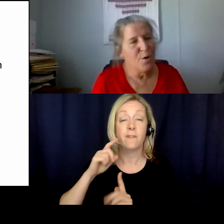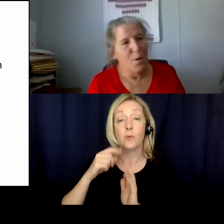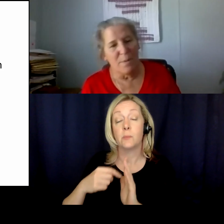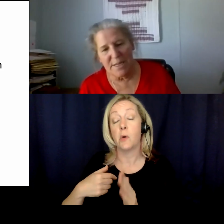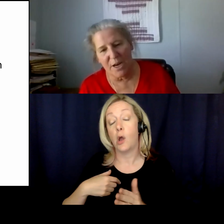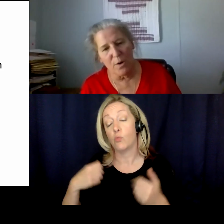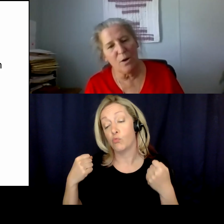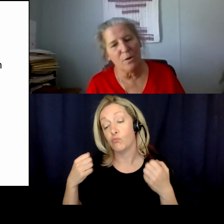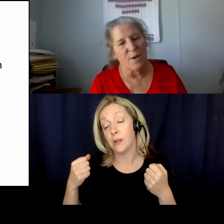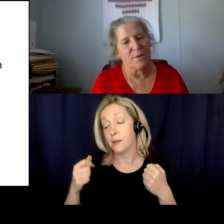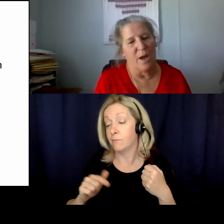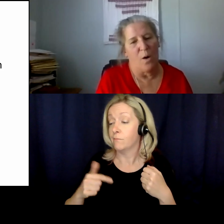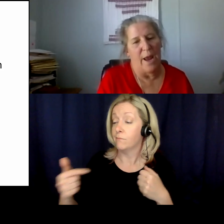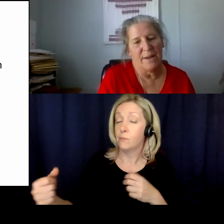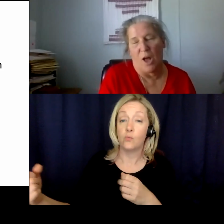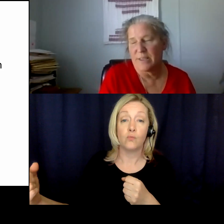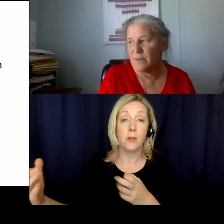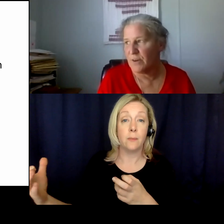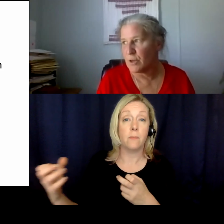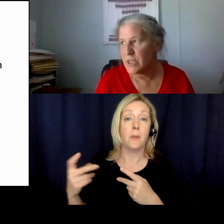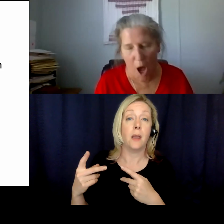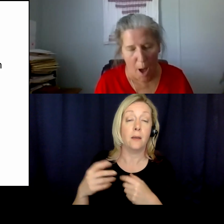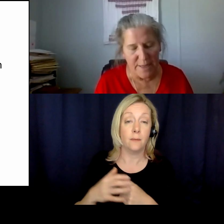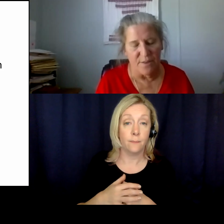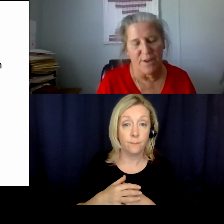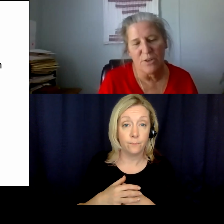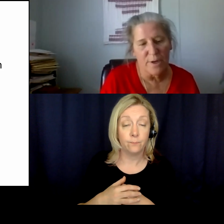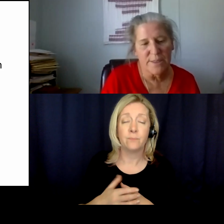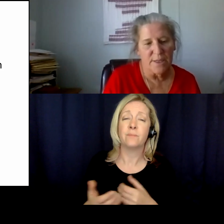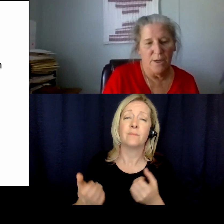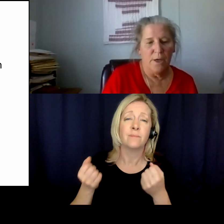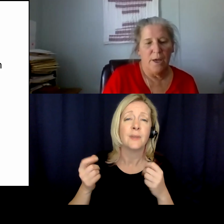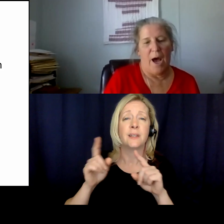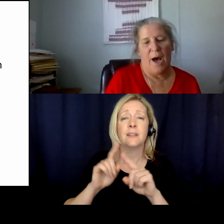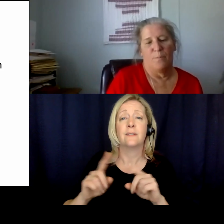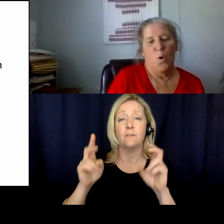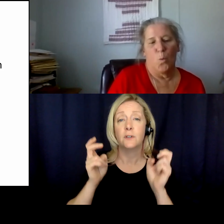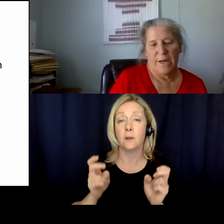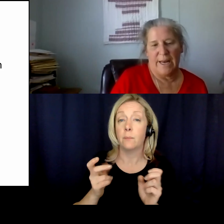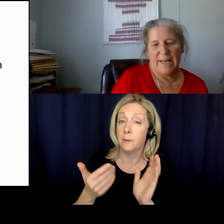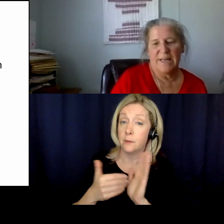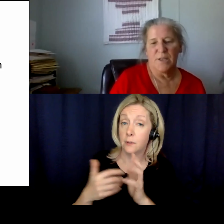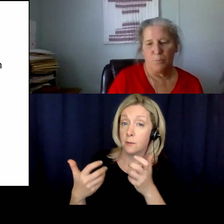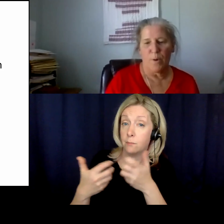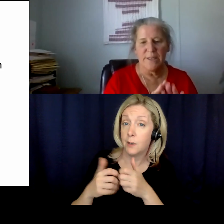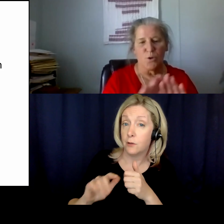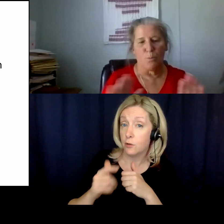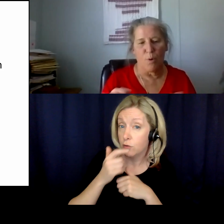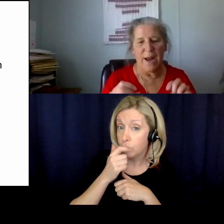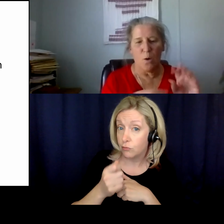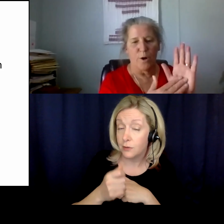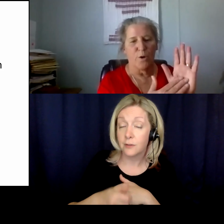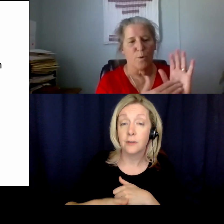of materials on and lots of different topics of interest. We're getting into print